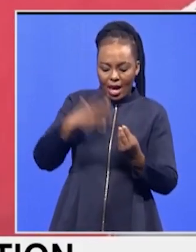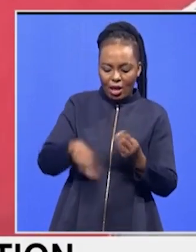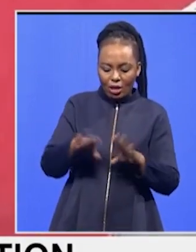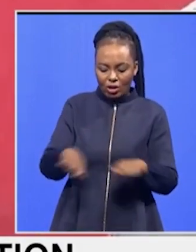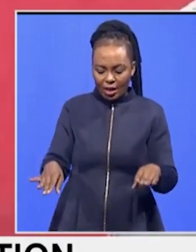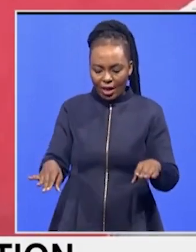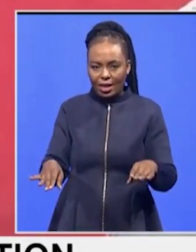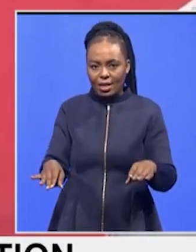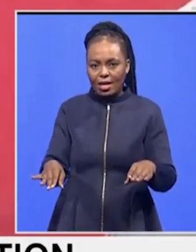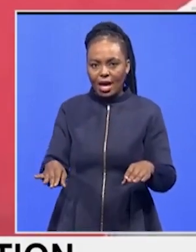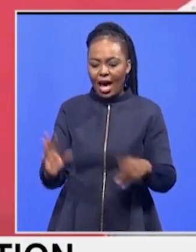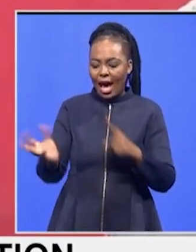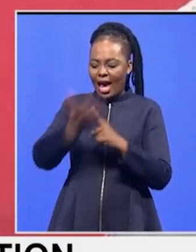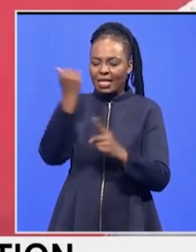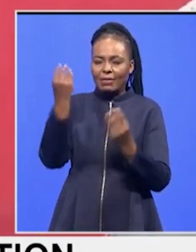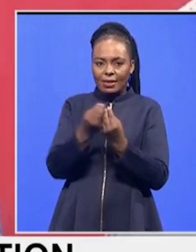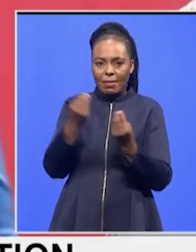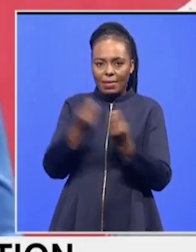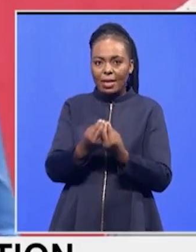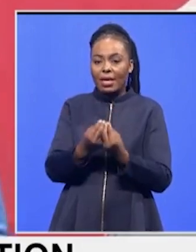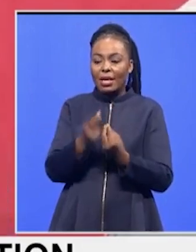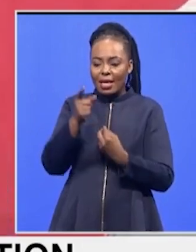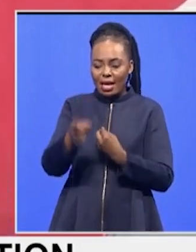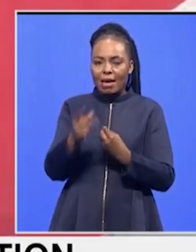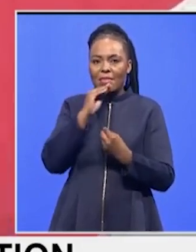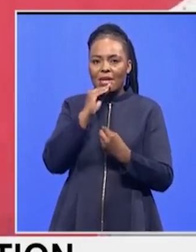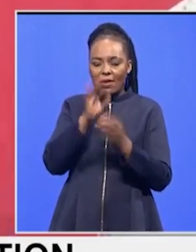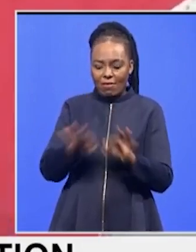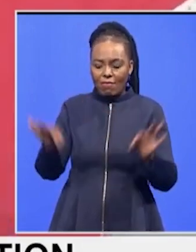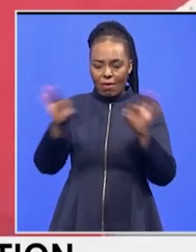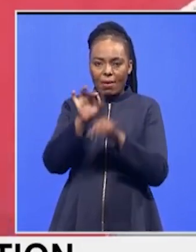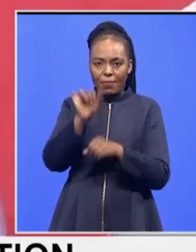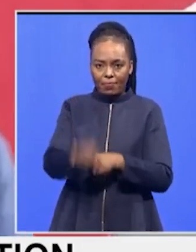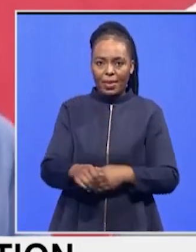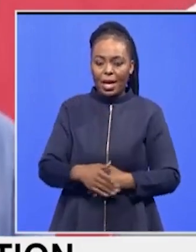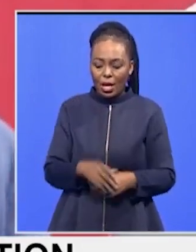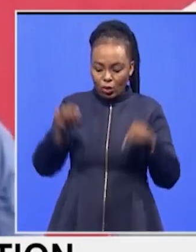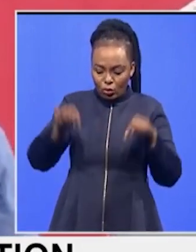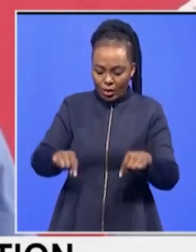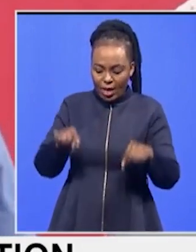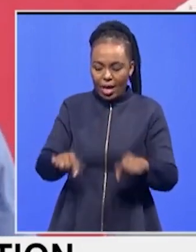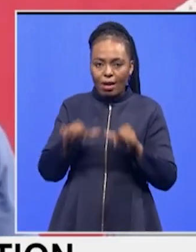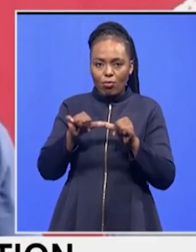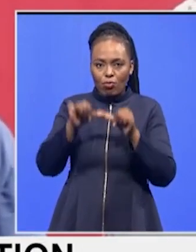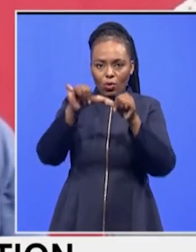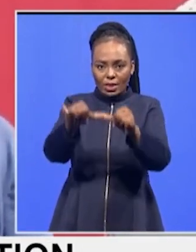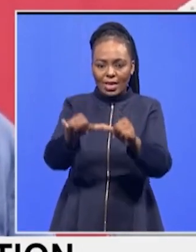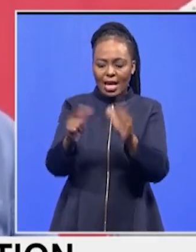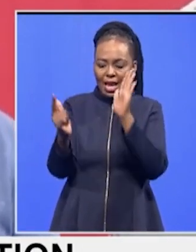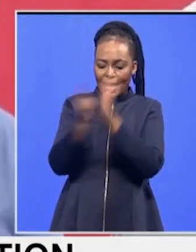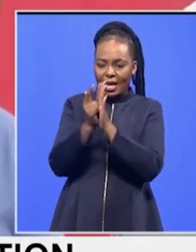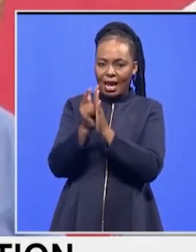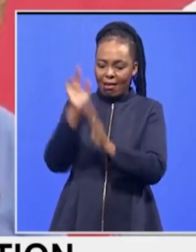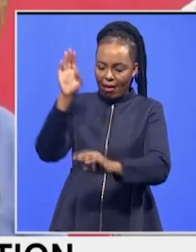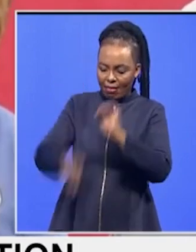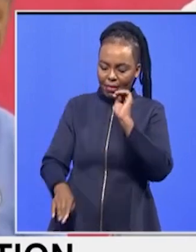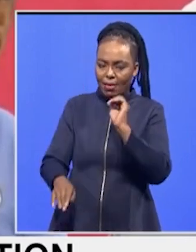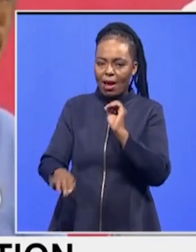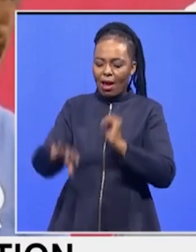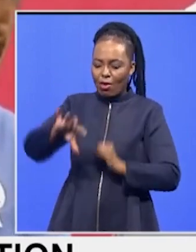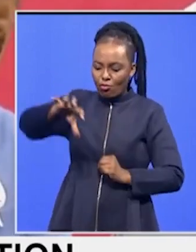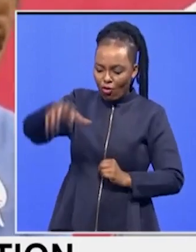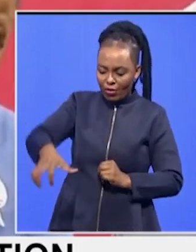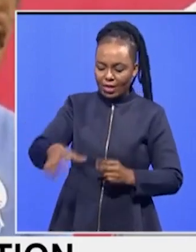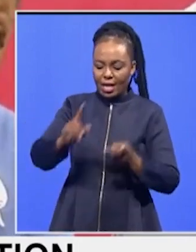something. And so today I want to announce that we will be proceeding with legal action against provincial and